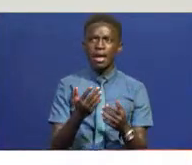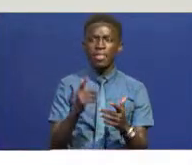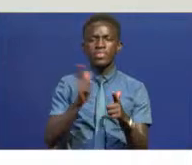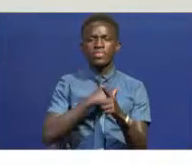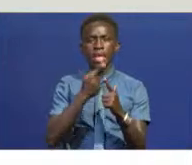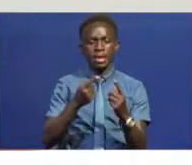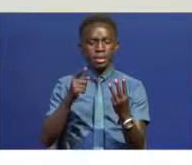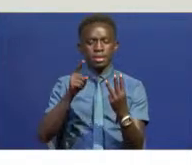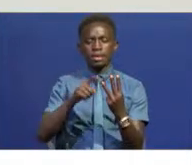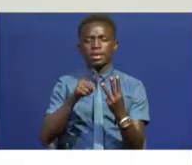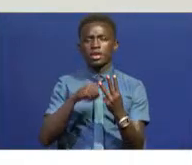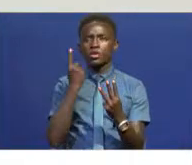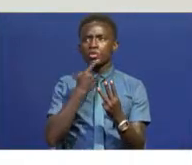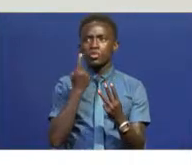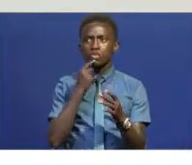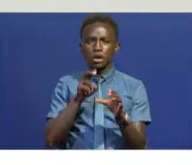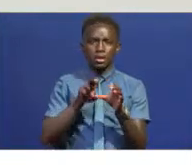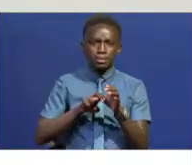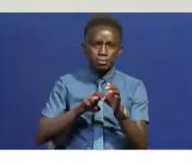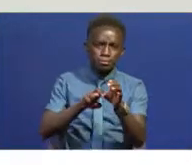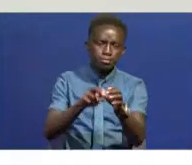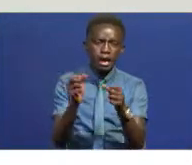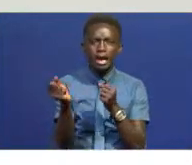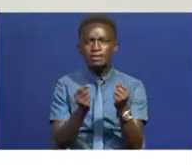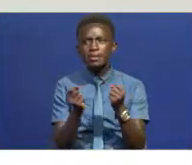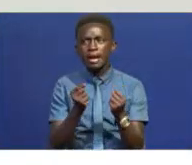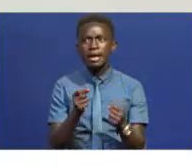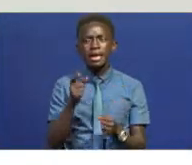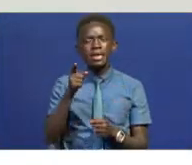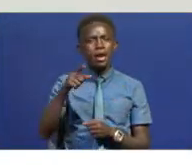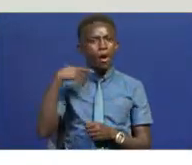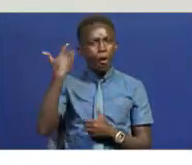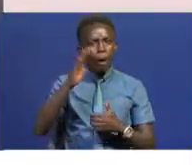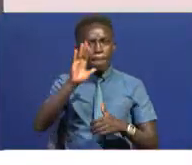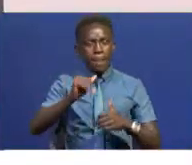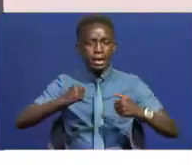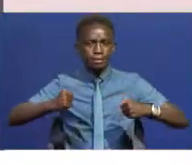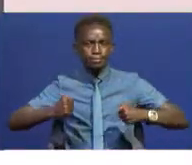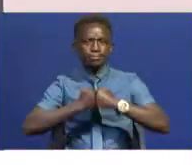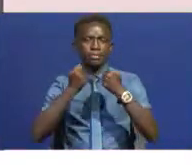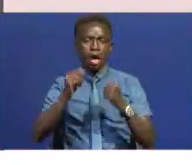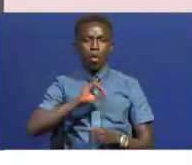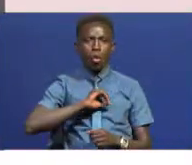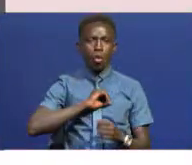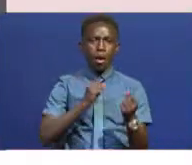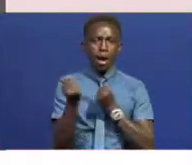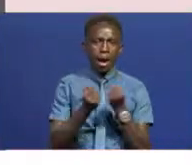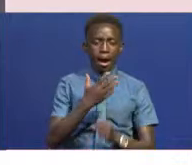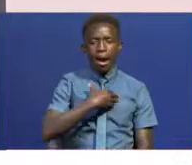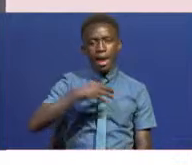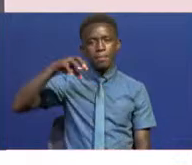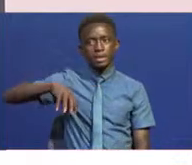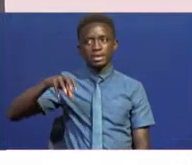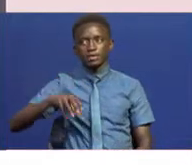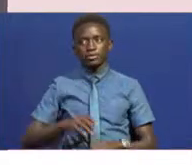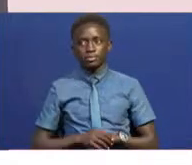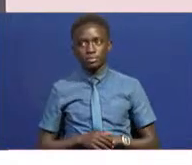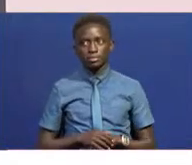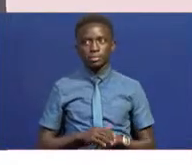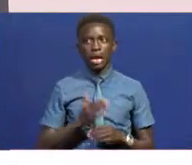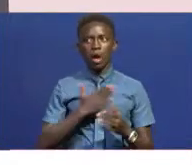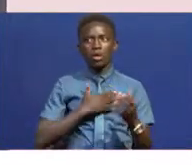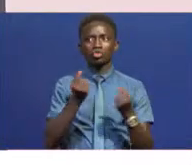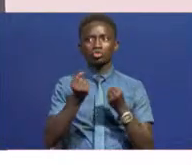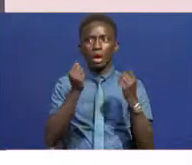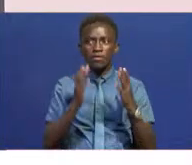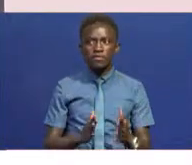now with the passengers, who are 26% caused by PSV vehicles and private vehicles. A majority of our drivers, they train for 21 days. The